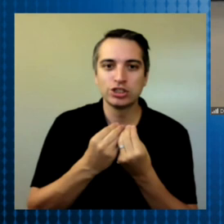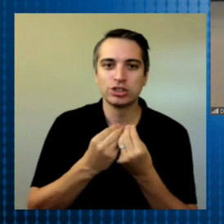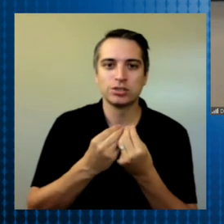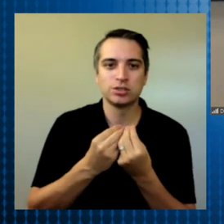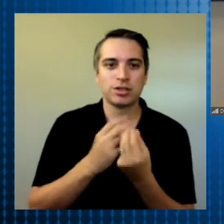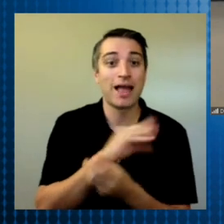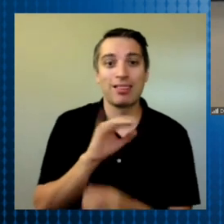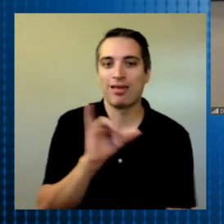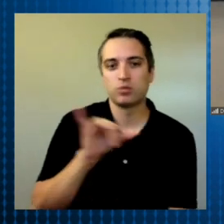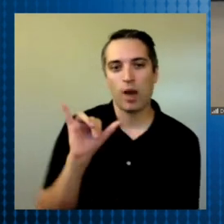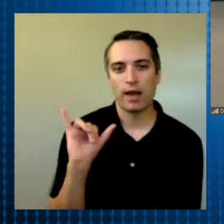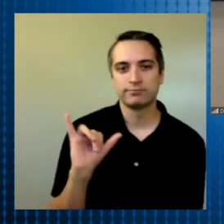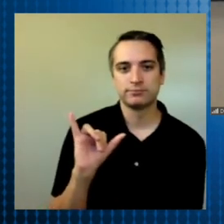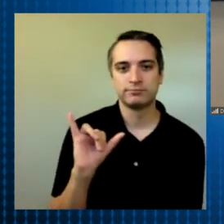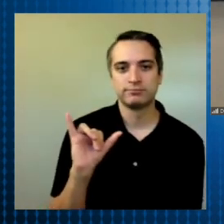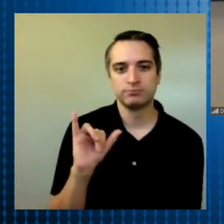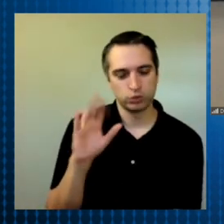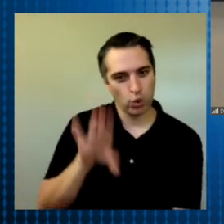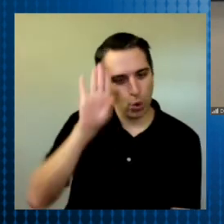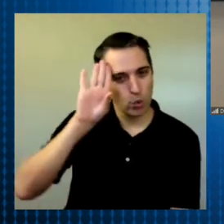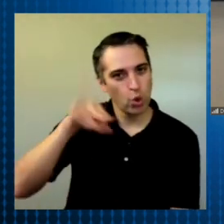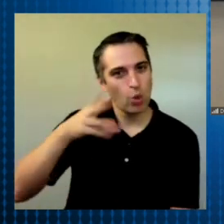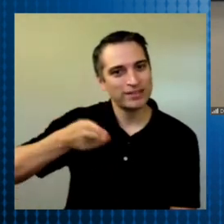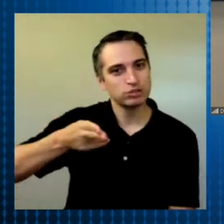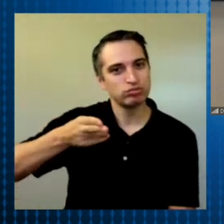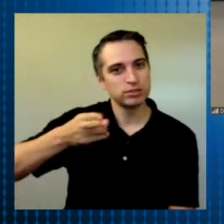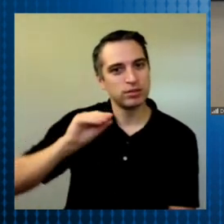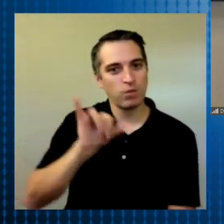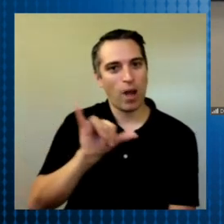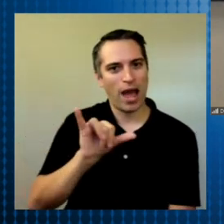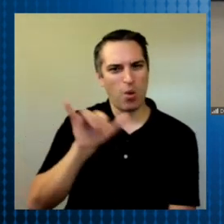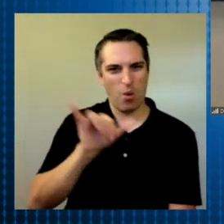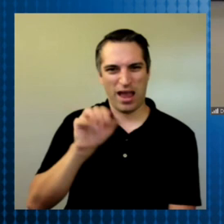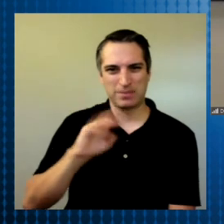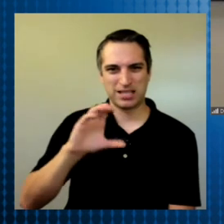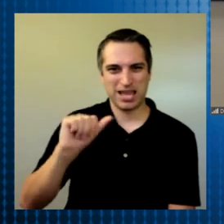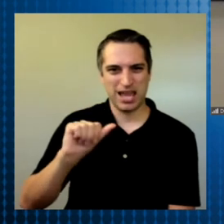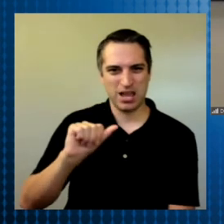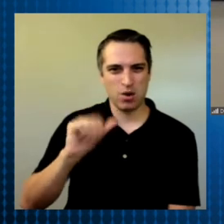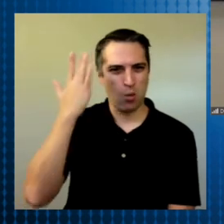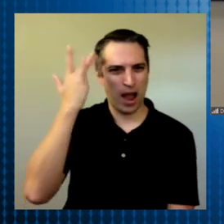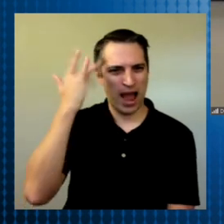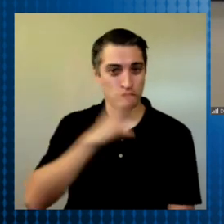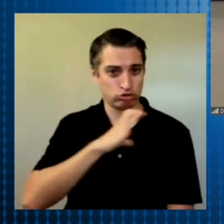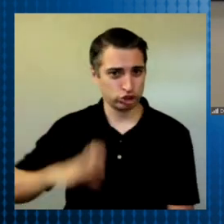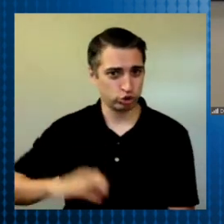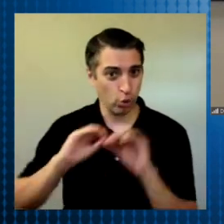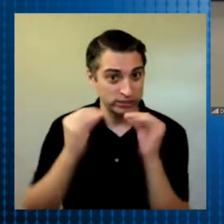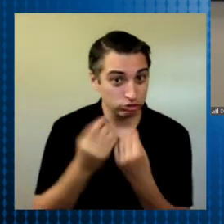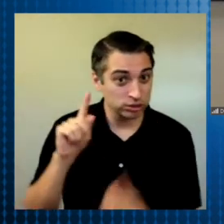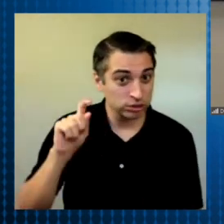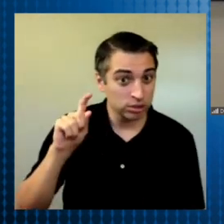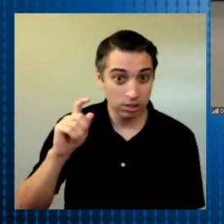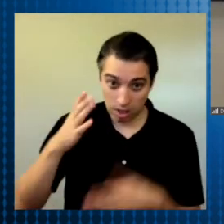Y. You know the history of the Y. How did the Y start? Why is it YMCA Christian Association? Was it they didn't let